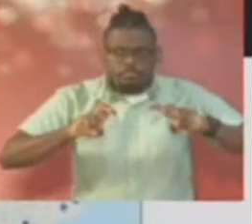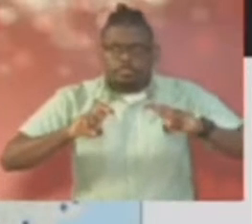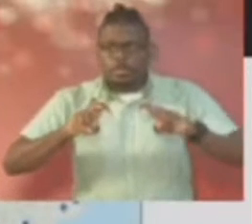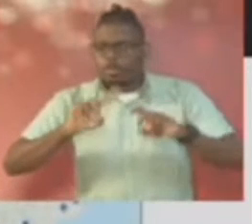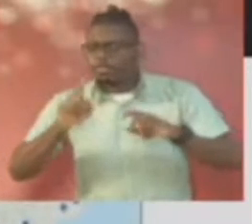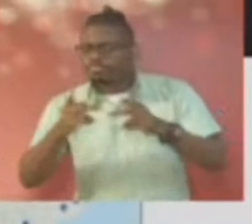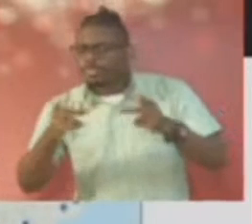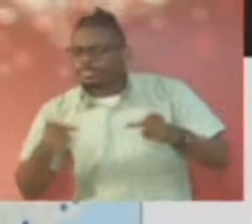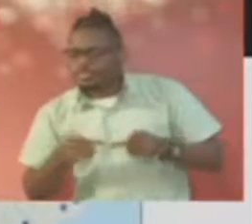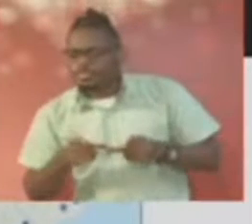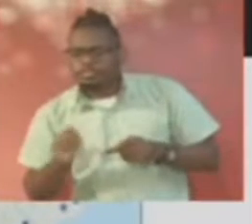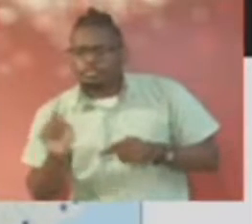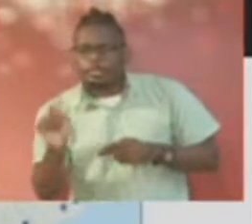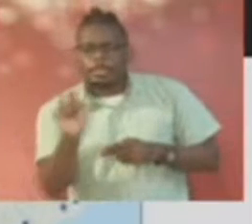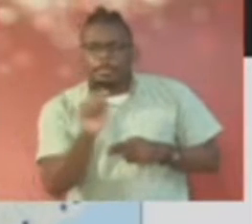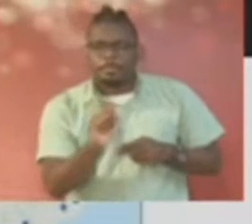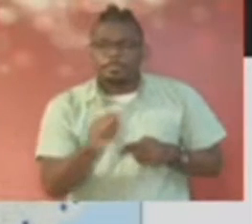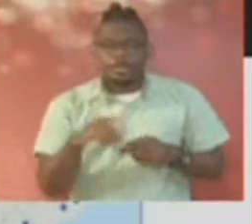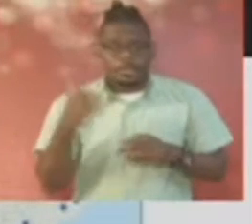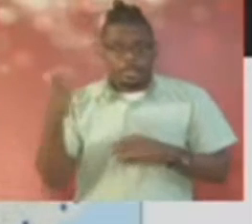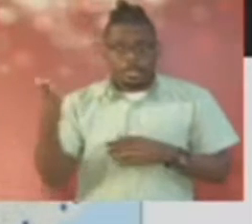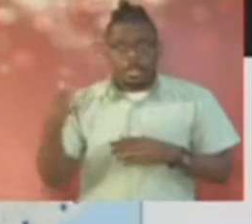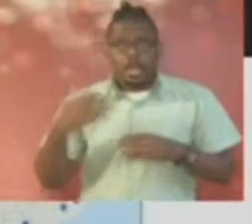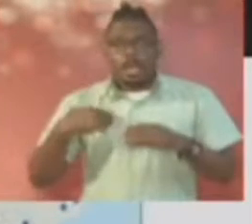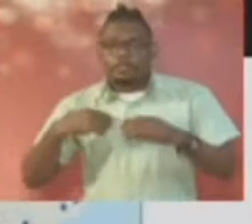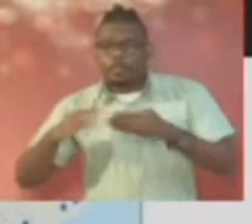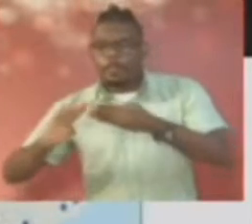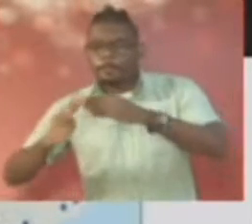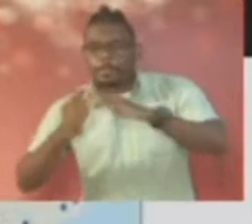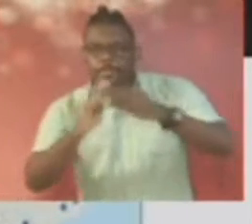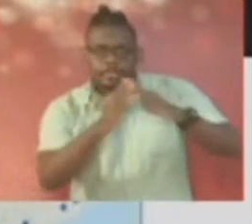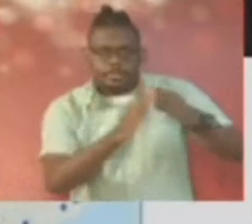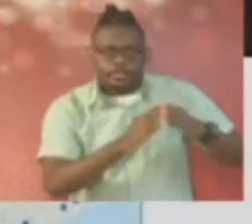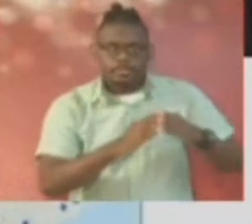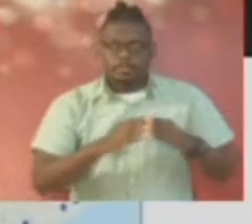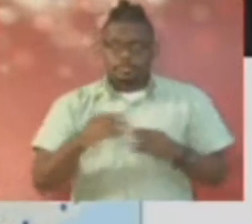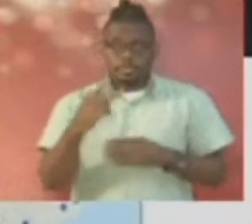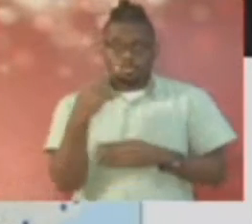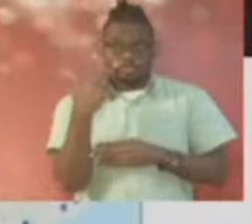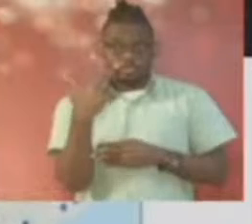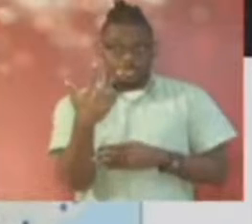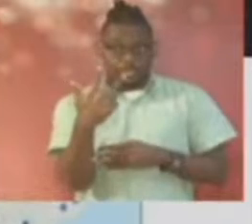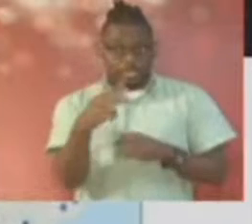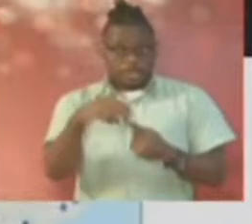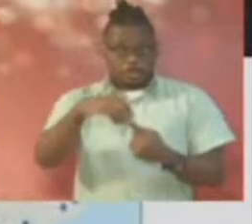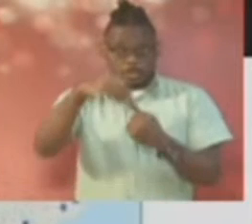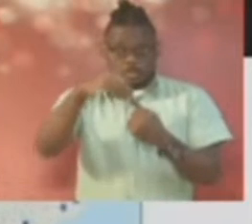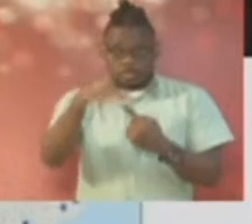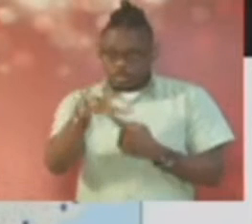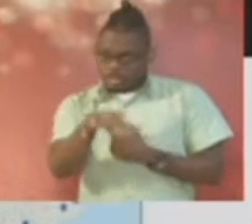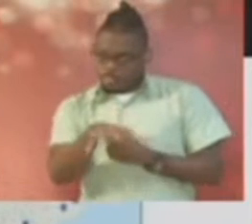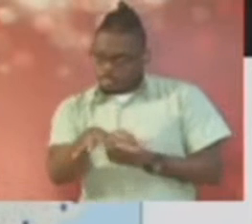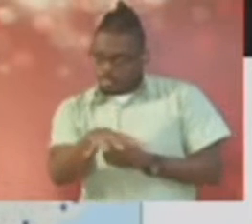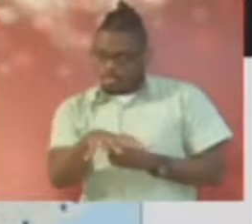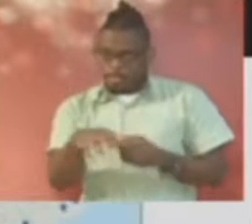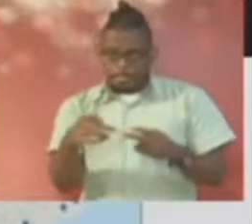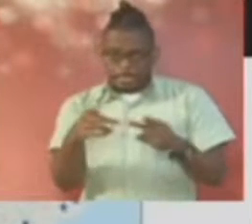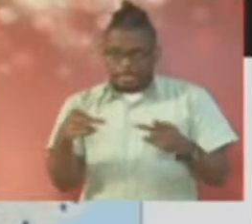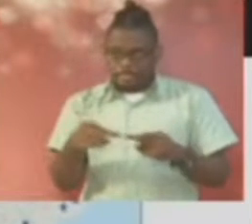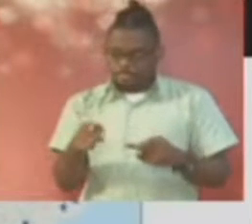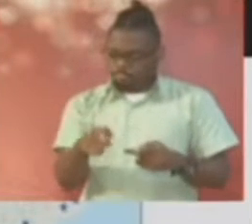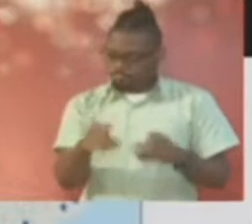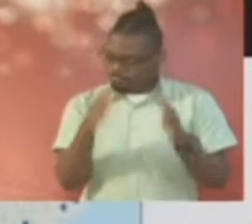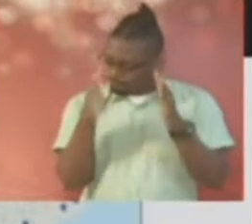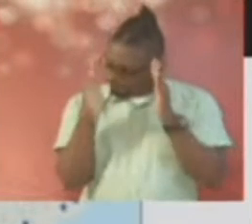cases per community. As mentioned earlier, there are 3 areas of concern, 3 counties which we are looking at: St. George